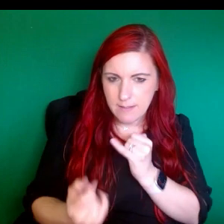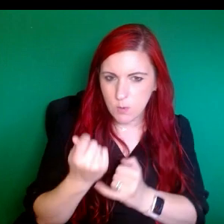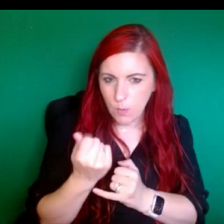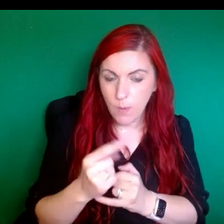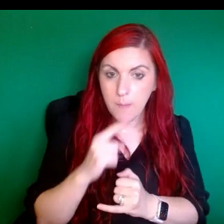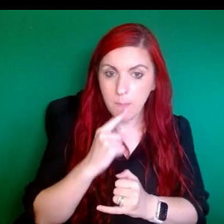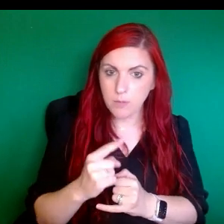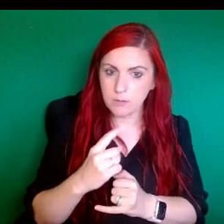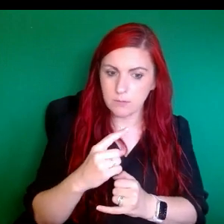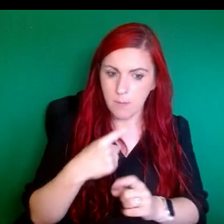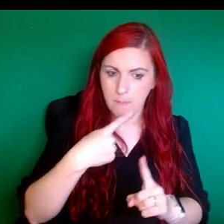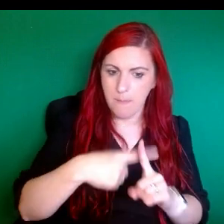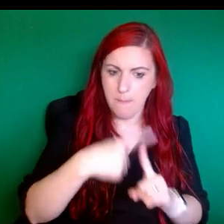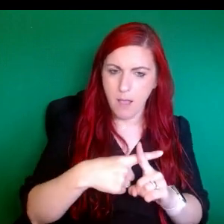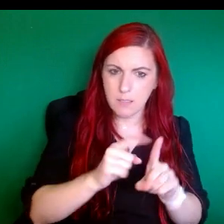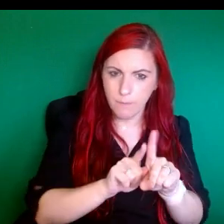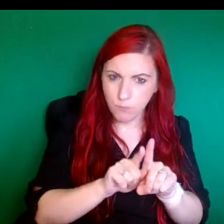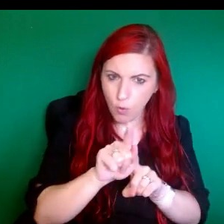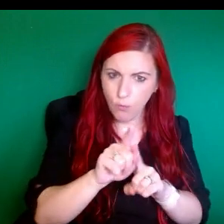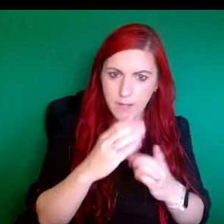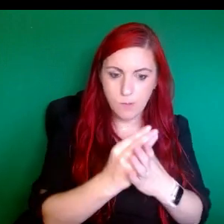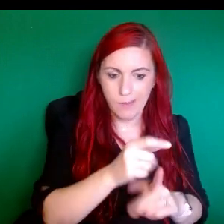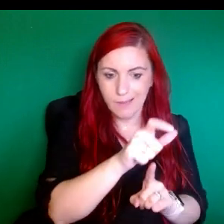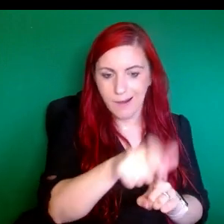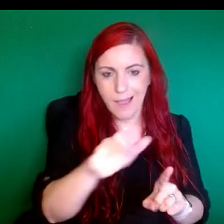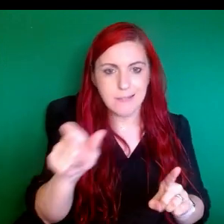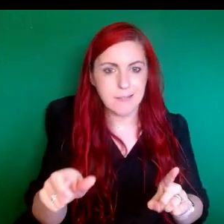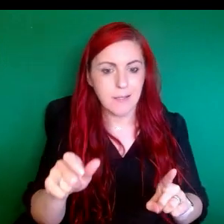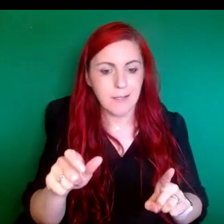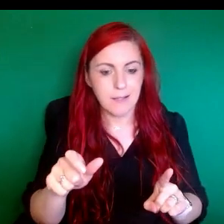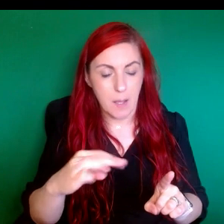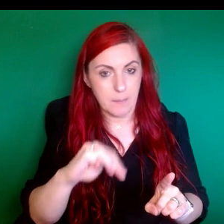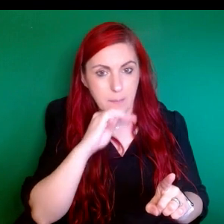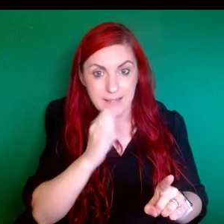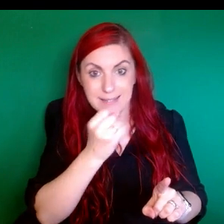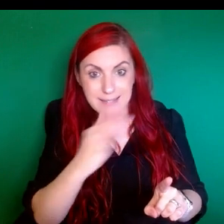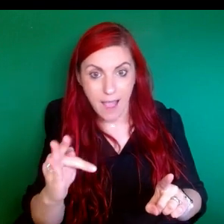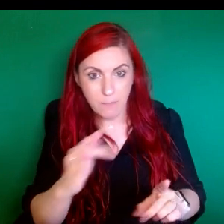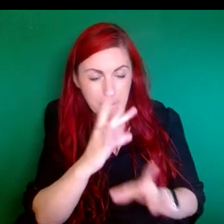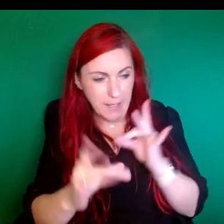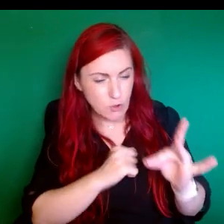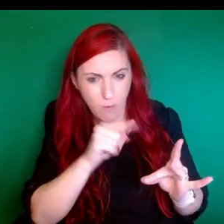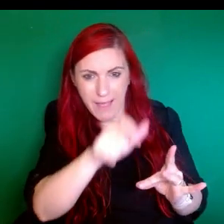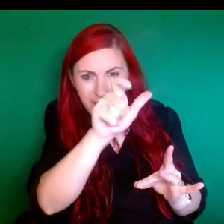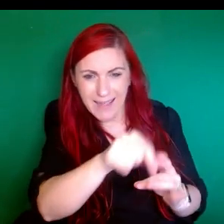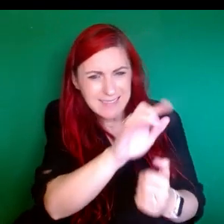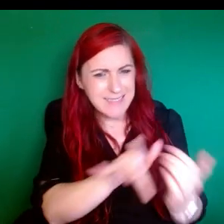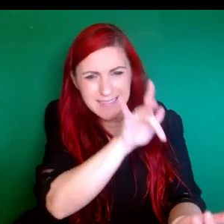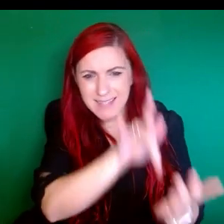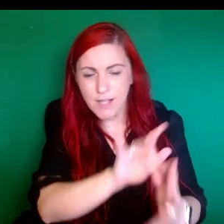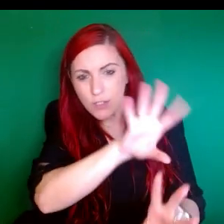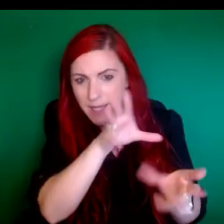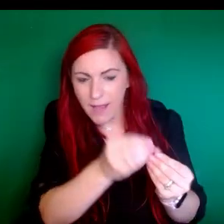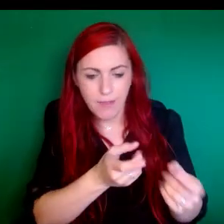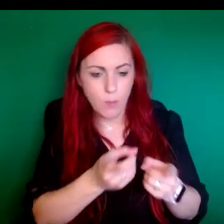of a staff approach that keeps the client at the heart of what they do. The board and I wish to sincerely thank COPE Galway's highly